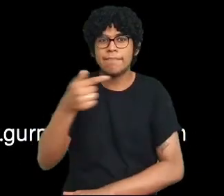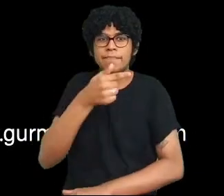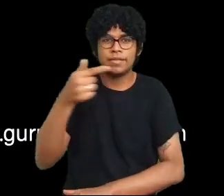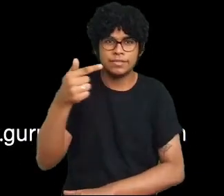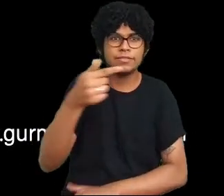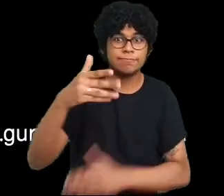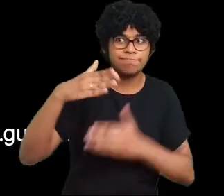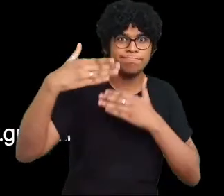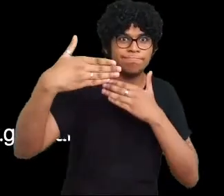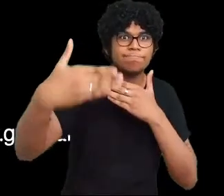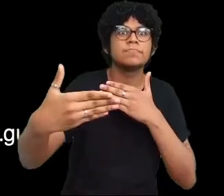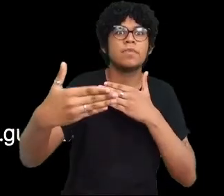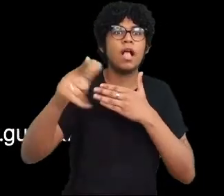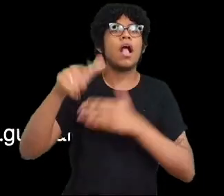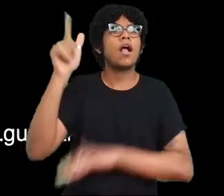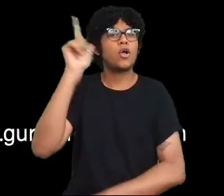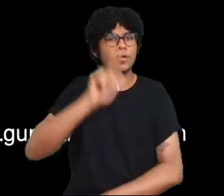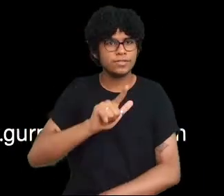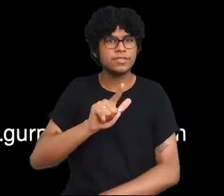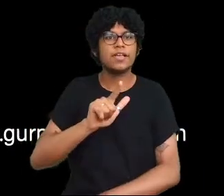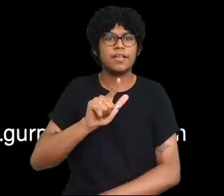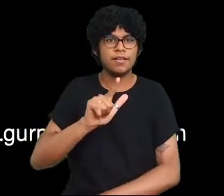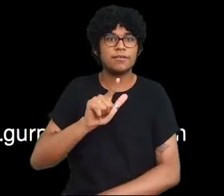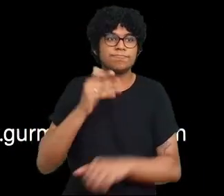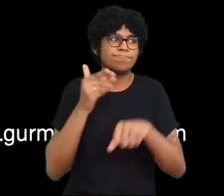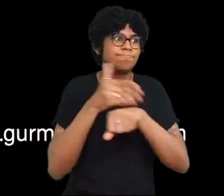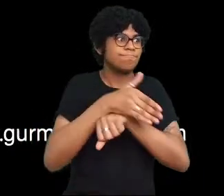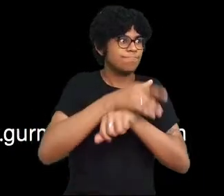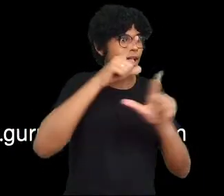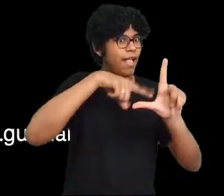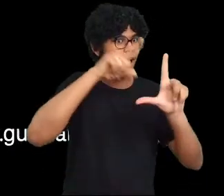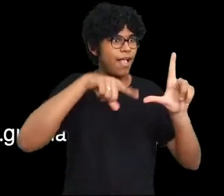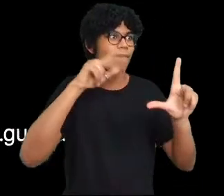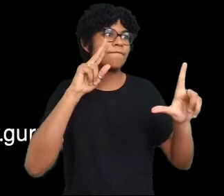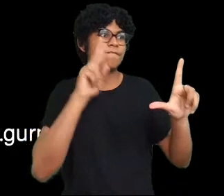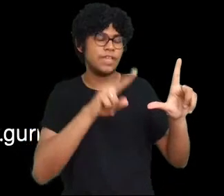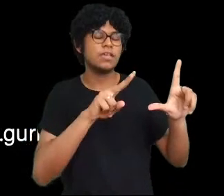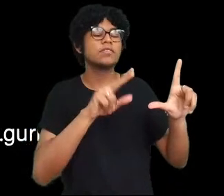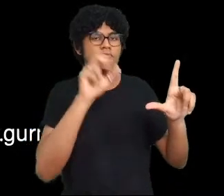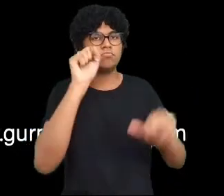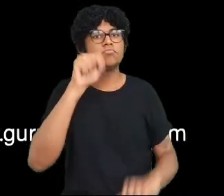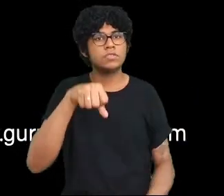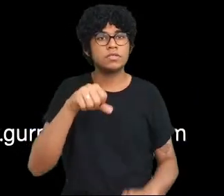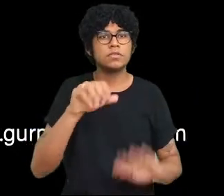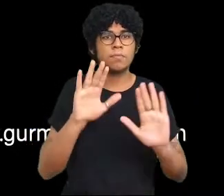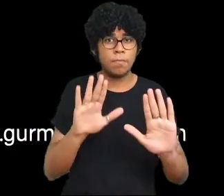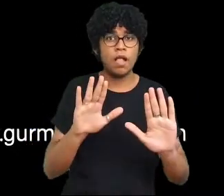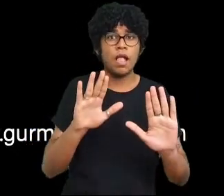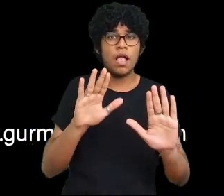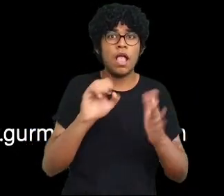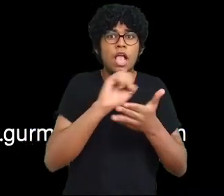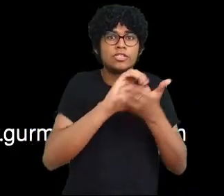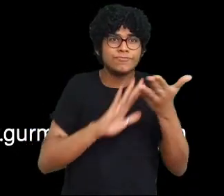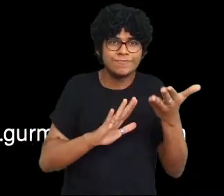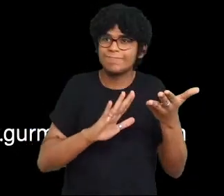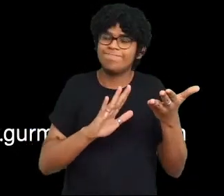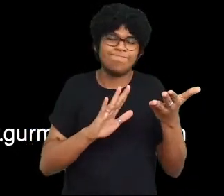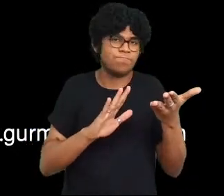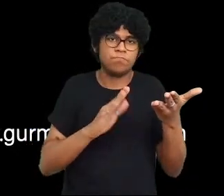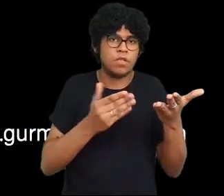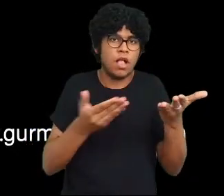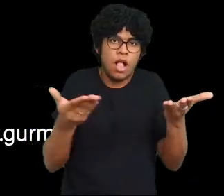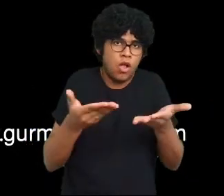Although the activity is no longer running, Makeover Monday has shut shop, but the